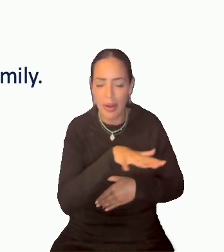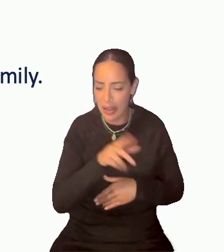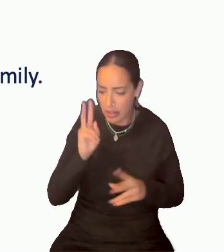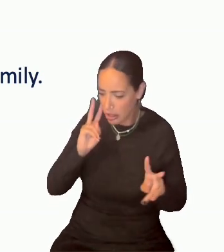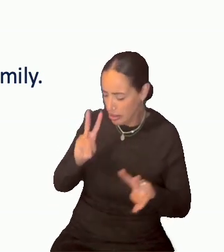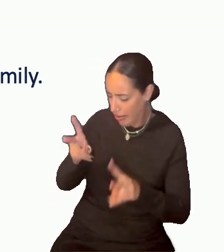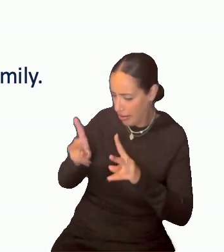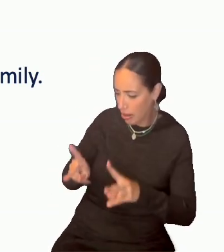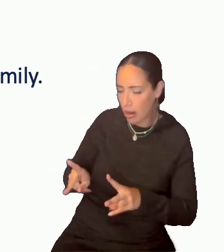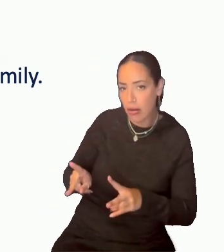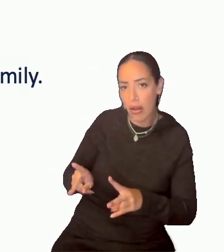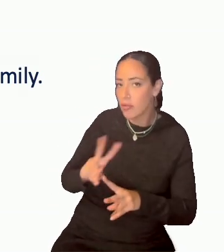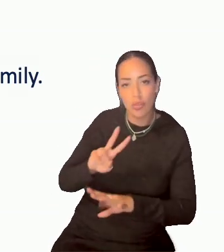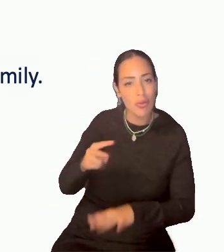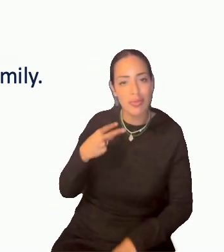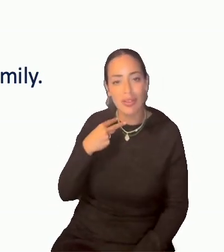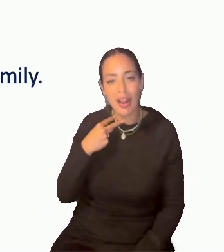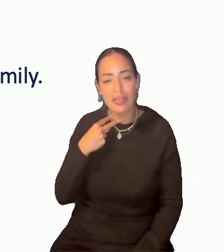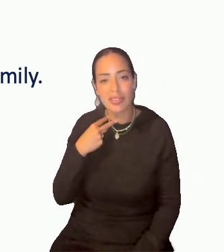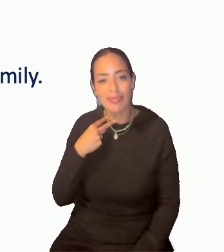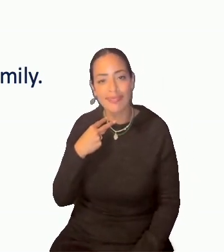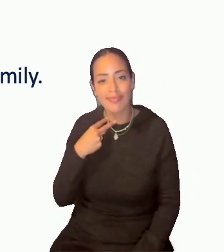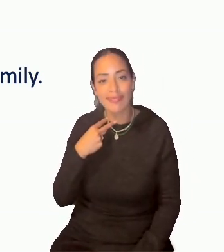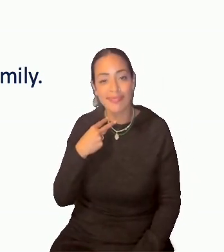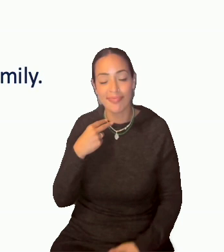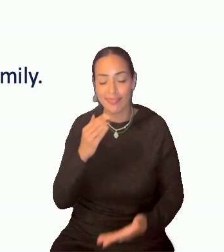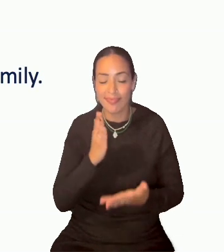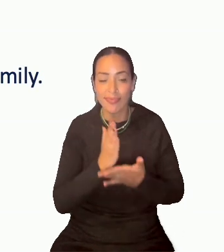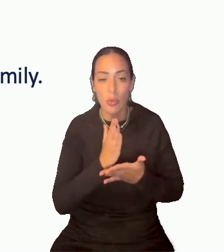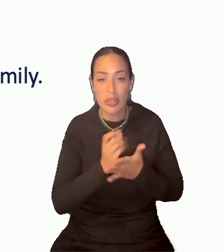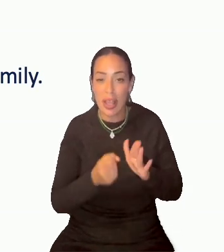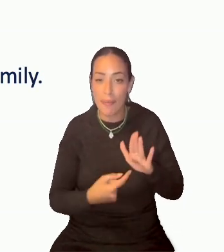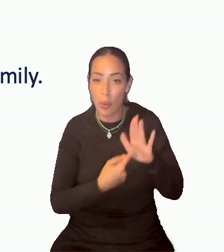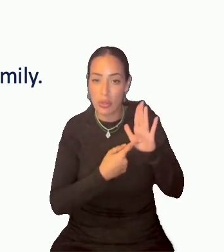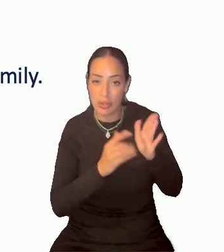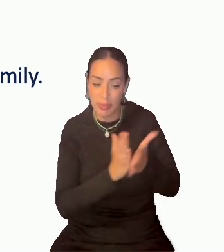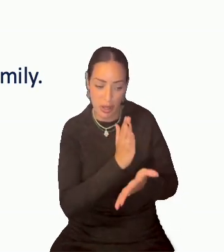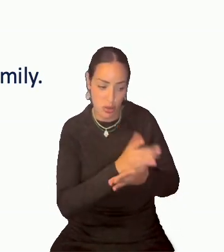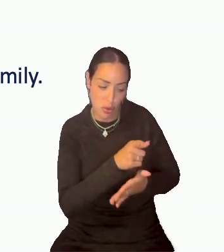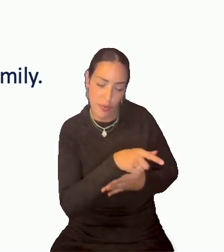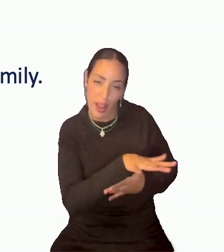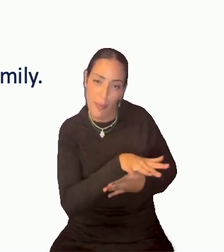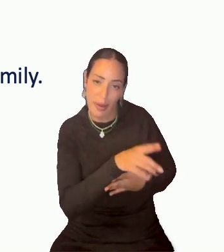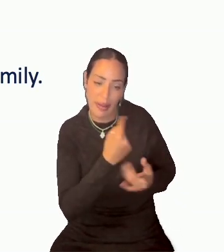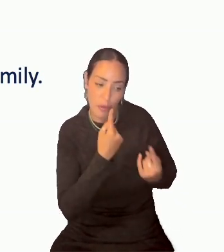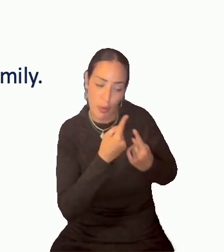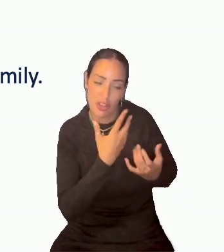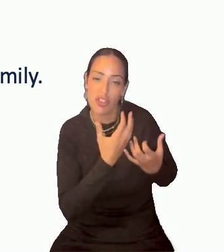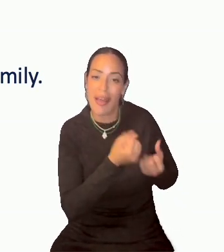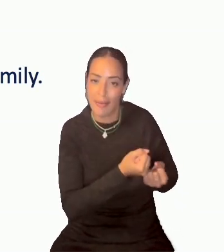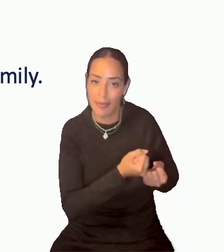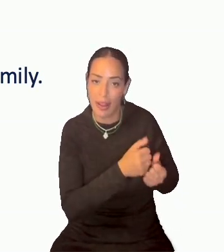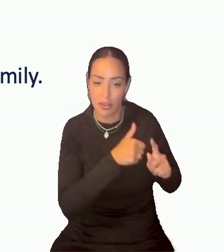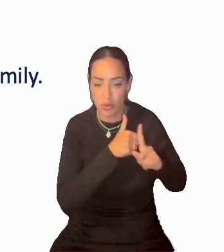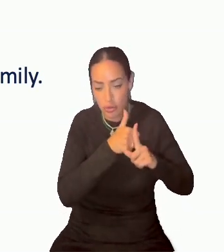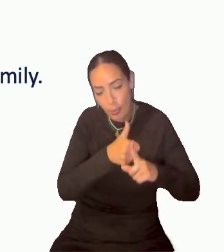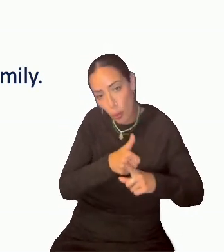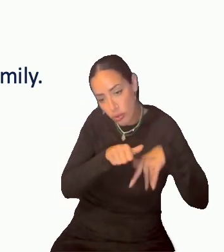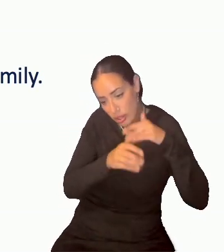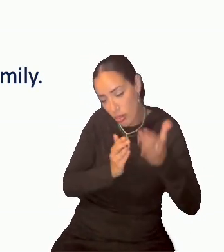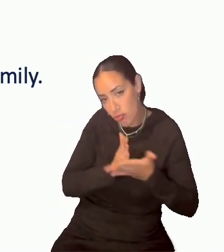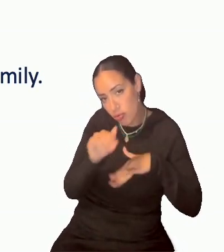this decision. What's most important is to ensure that the bereaved family have access to information and are supported throughout the